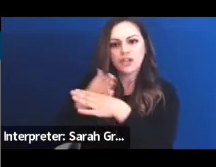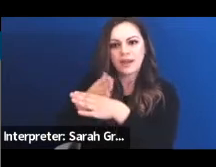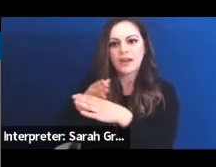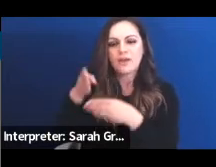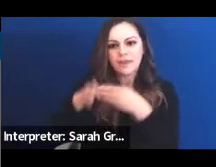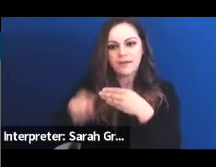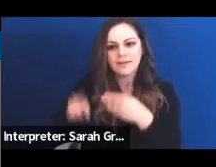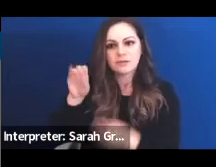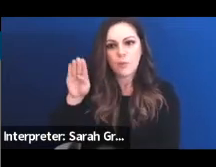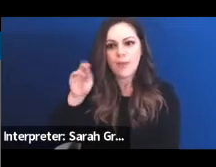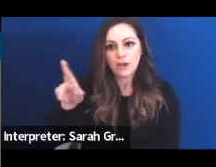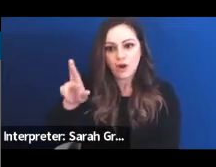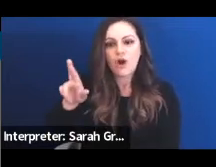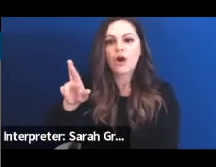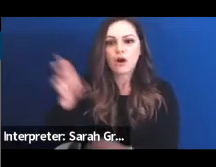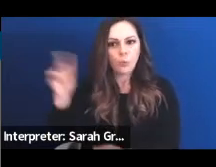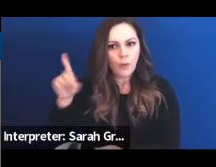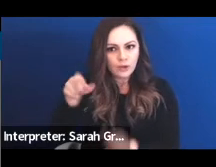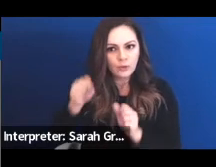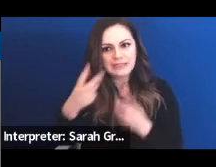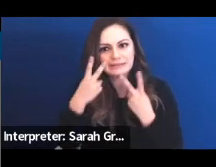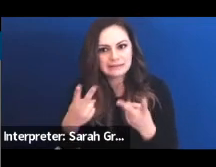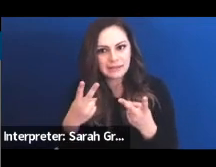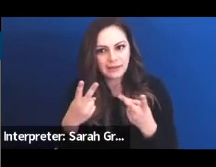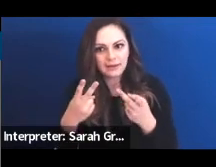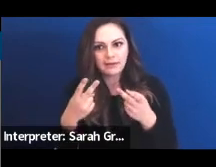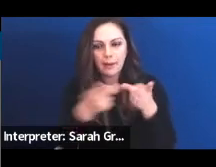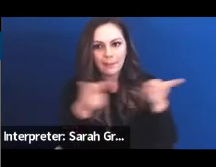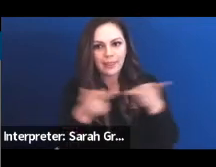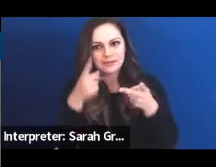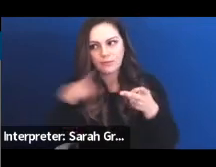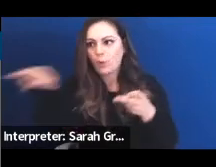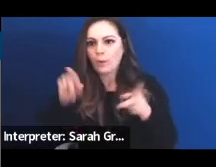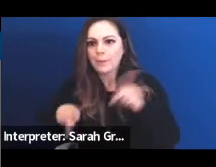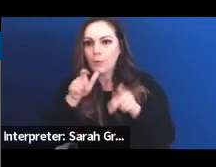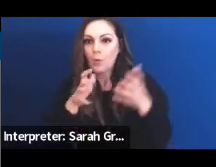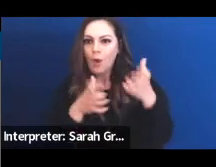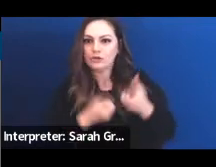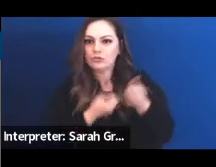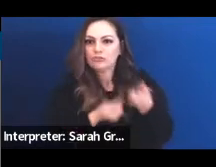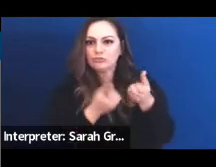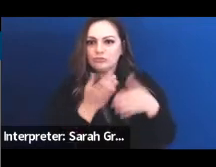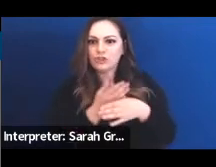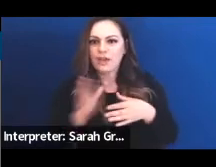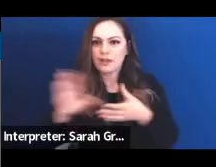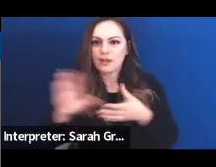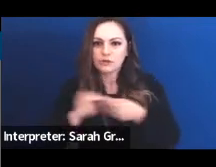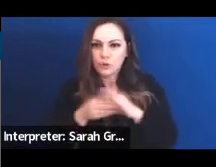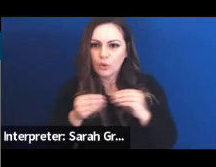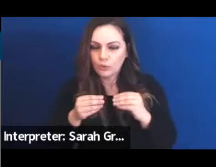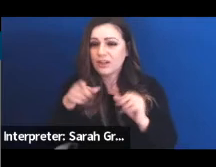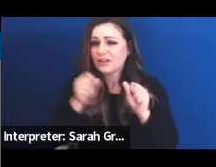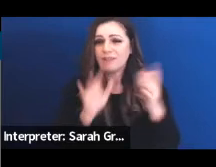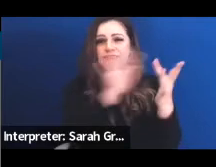is interested in sharing your story as part of the campaign, it's a really easy process to get connected with our program coordinator and start